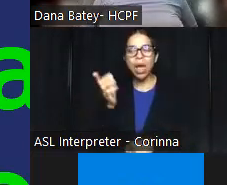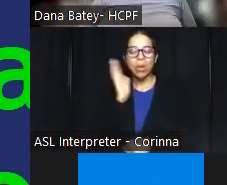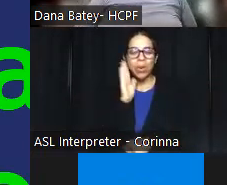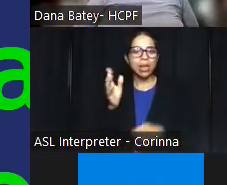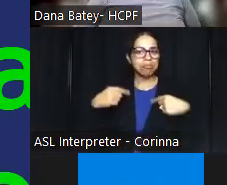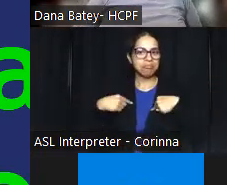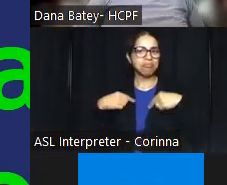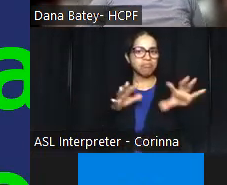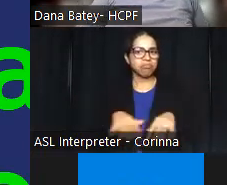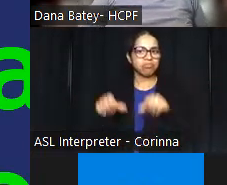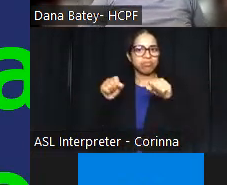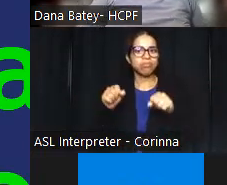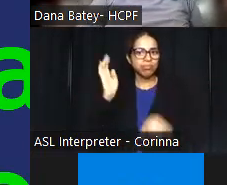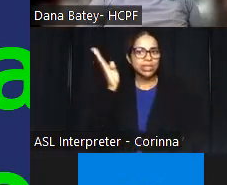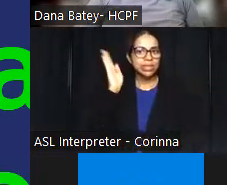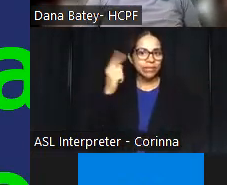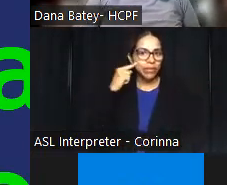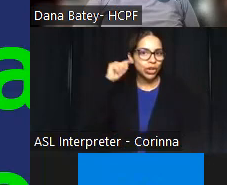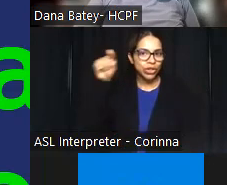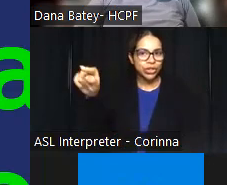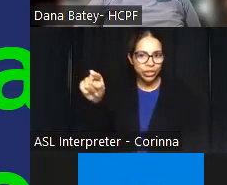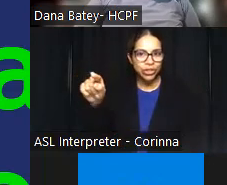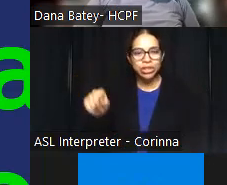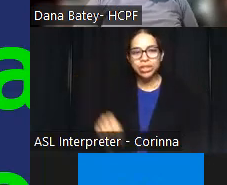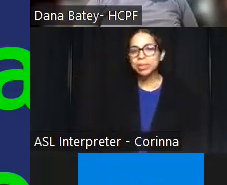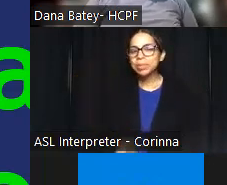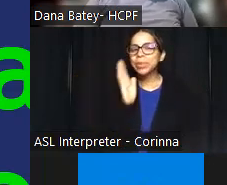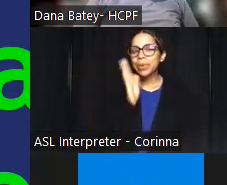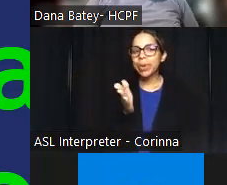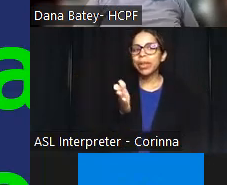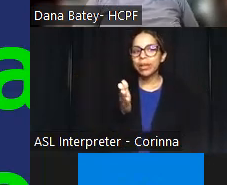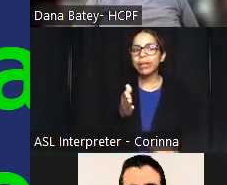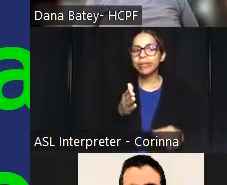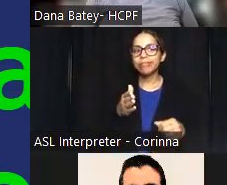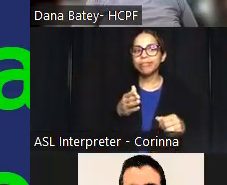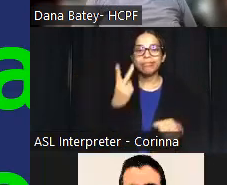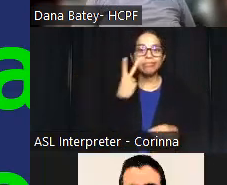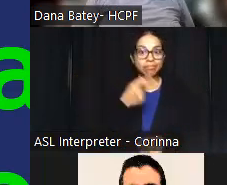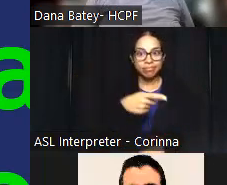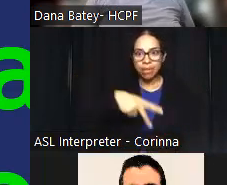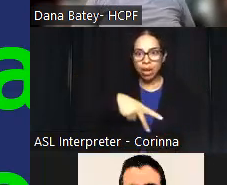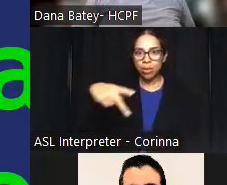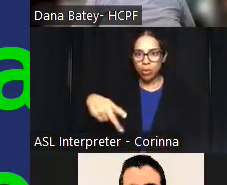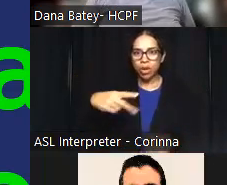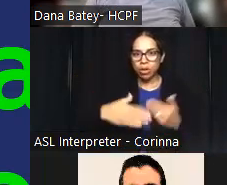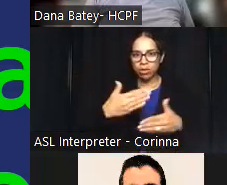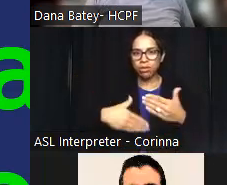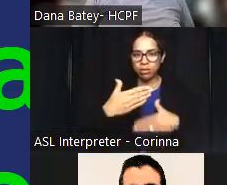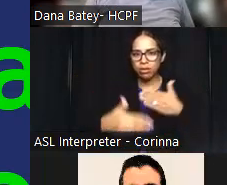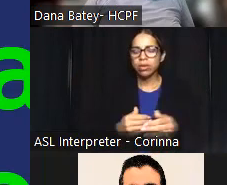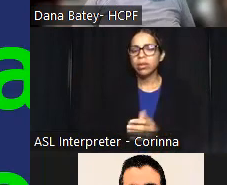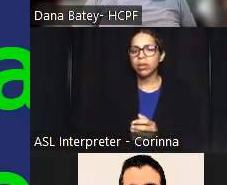her. So we'll go through this information, and it's actually, as we continue on with